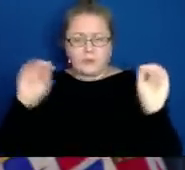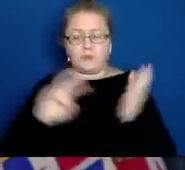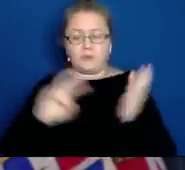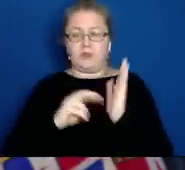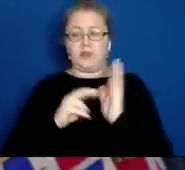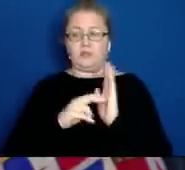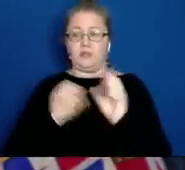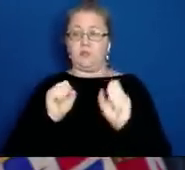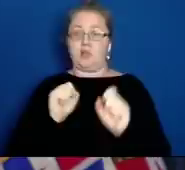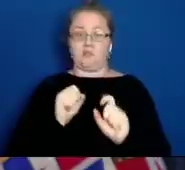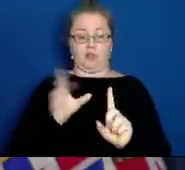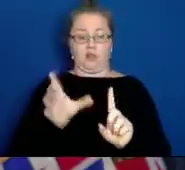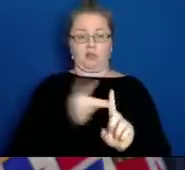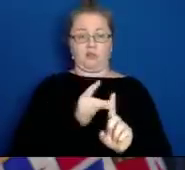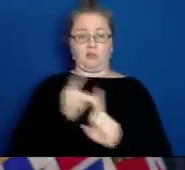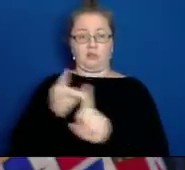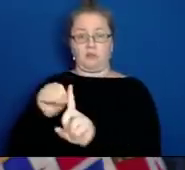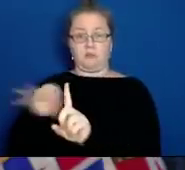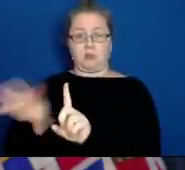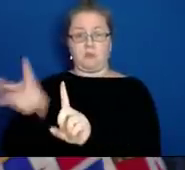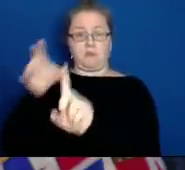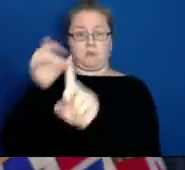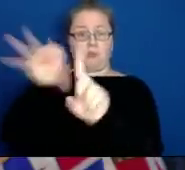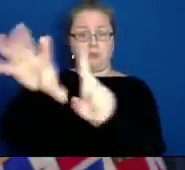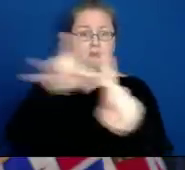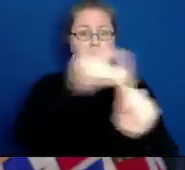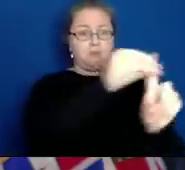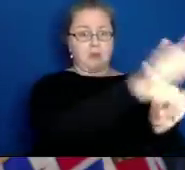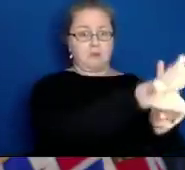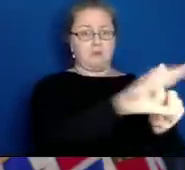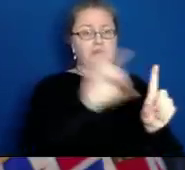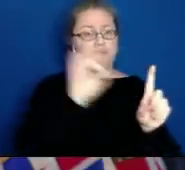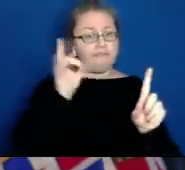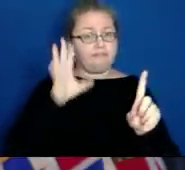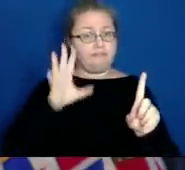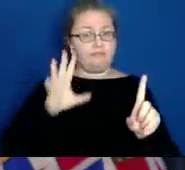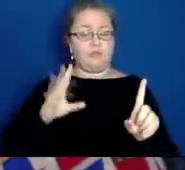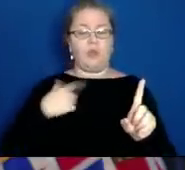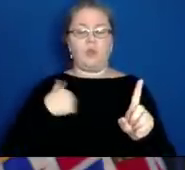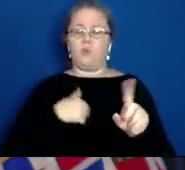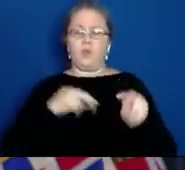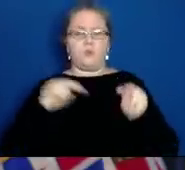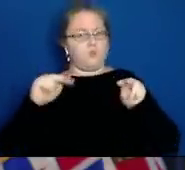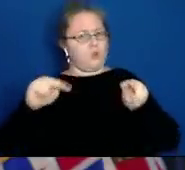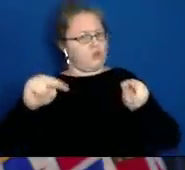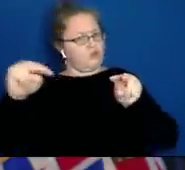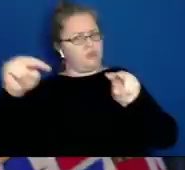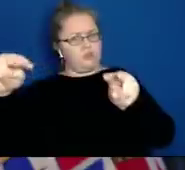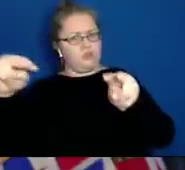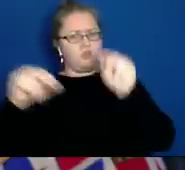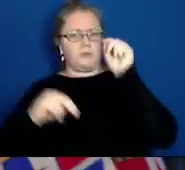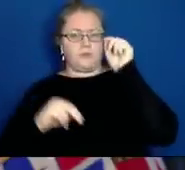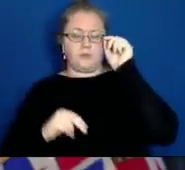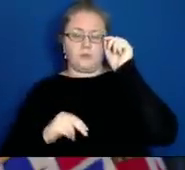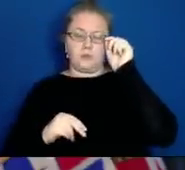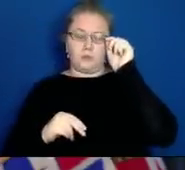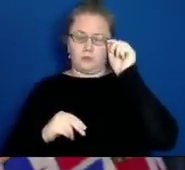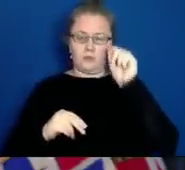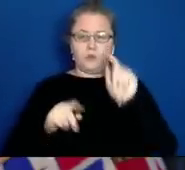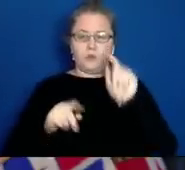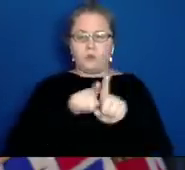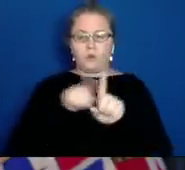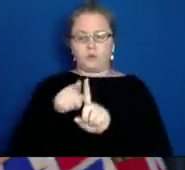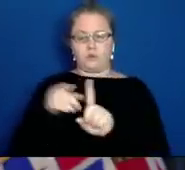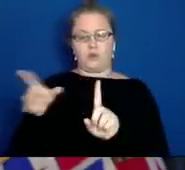to put these in place across the province now, and we'll be watching that. We'll be watching the spillover piece into